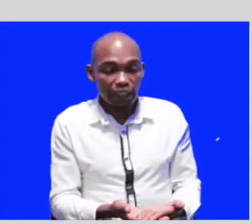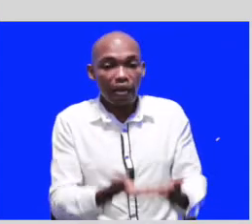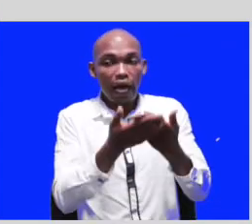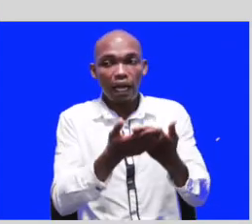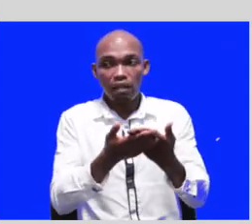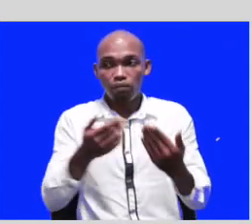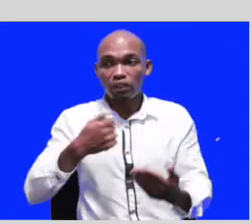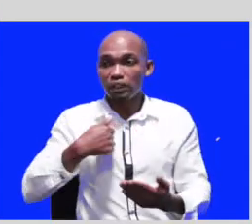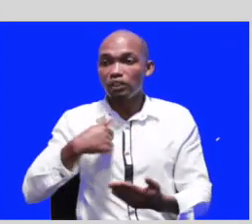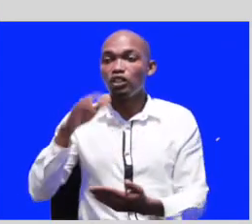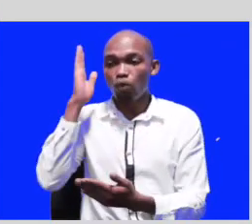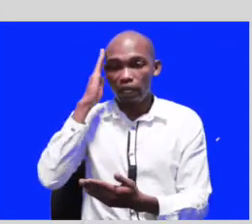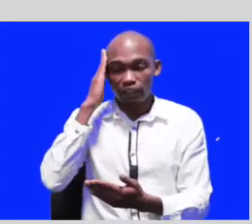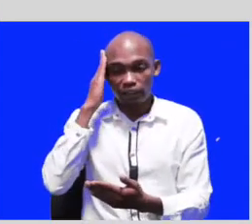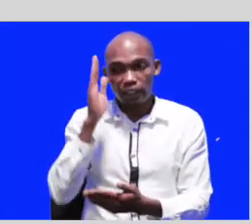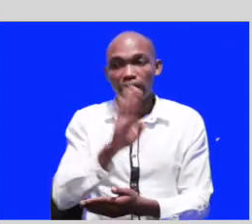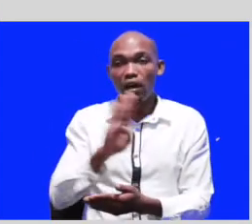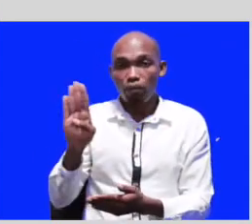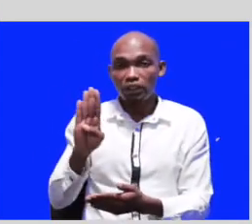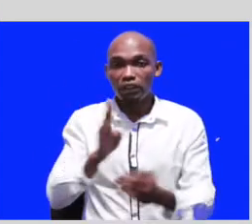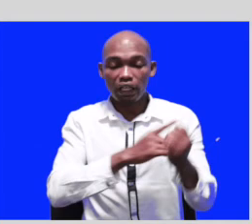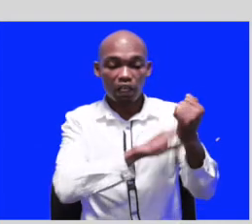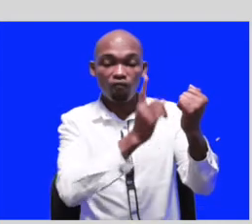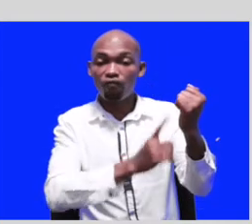the extent of new species emerging.